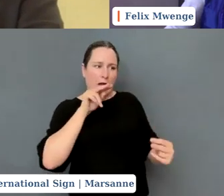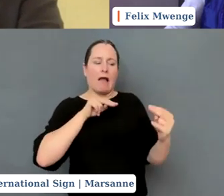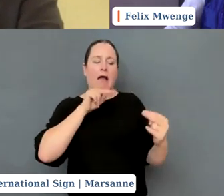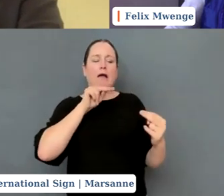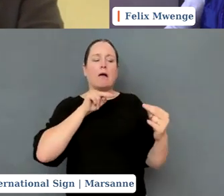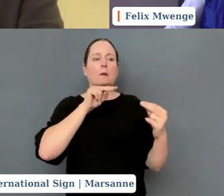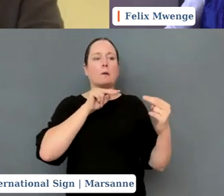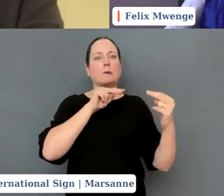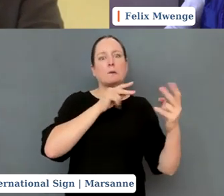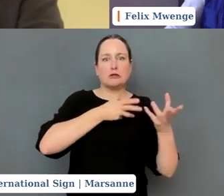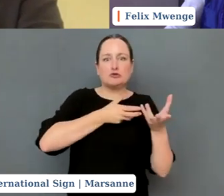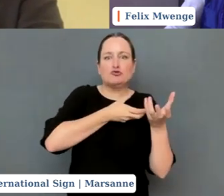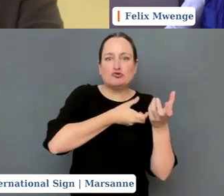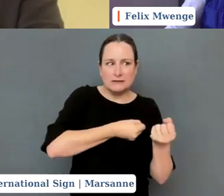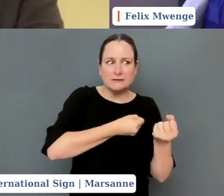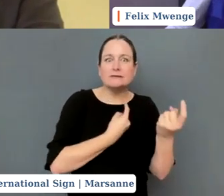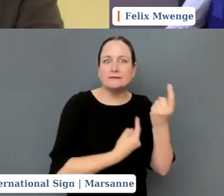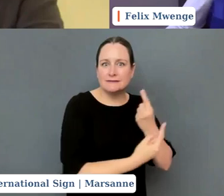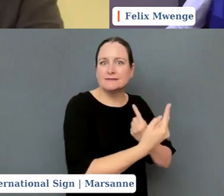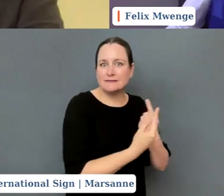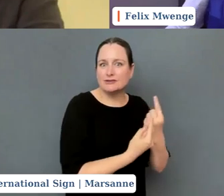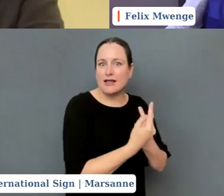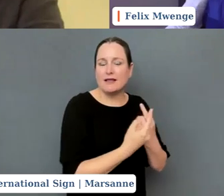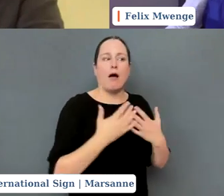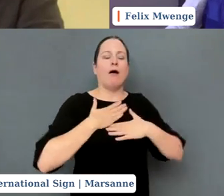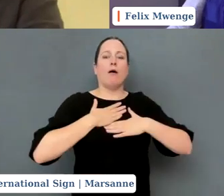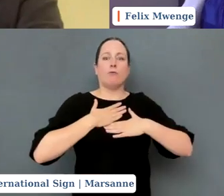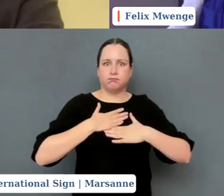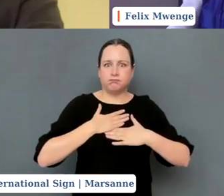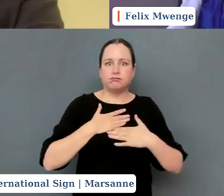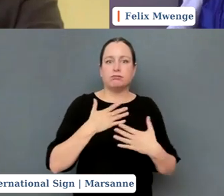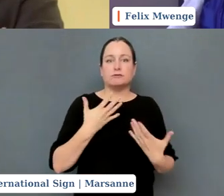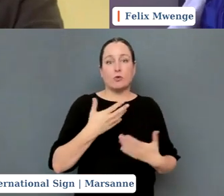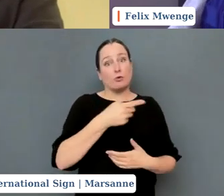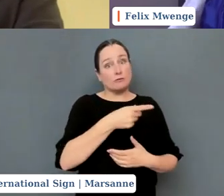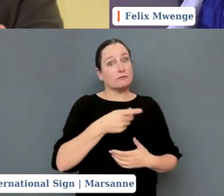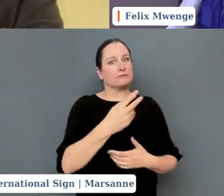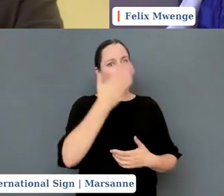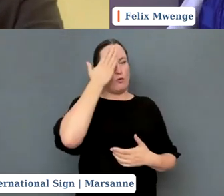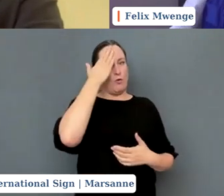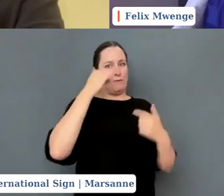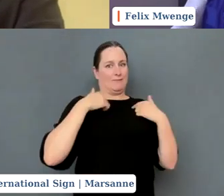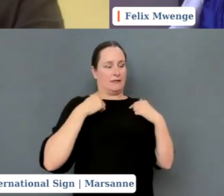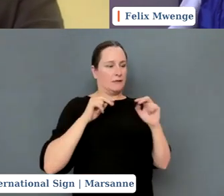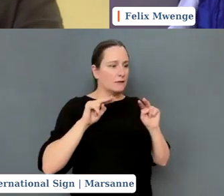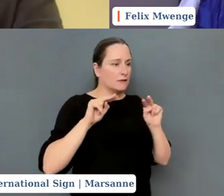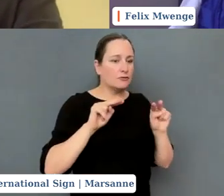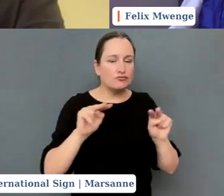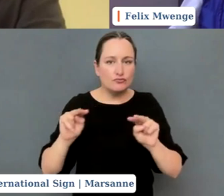able to show that this monitoring allows us to seek evidence